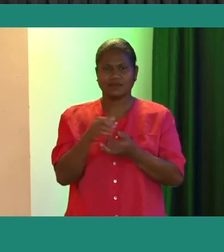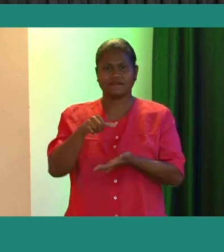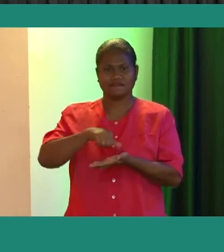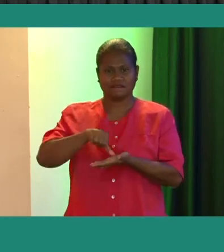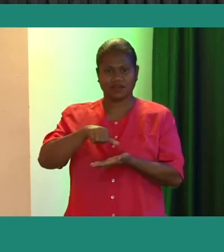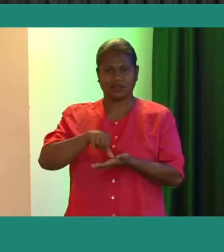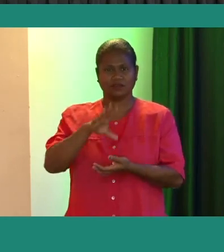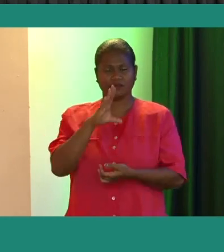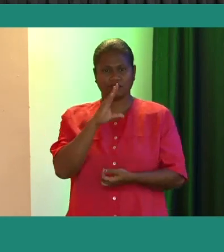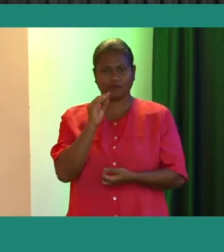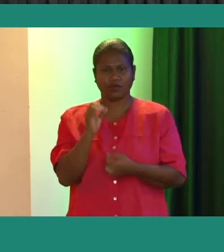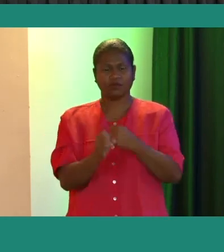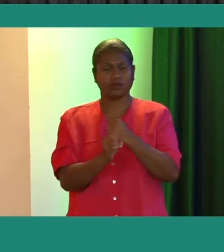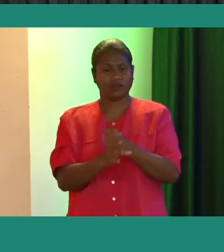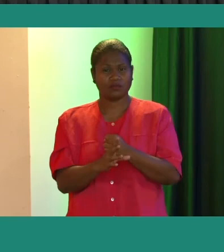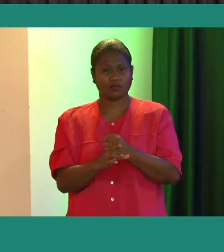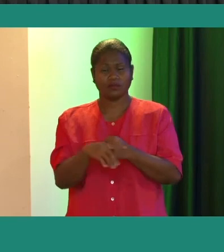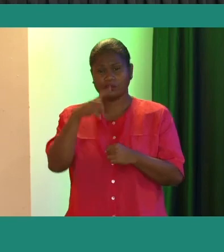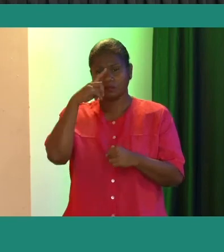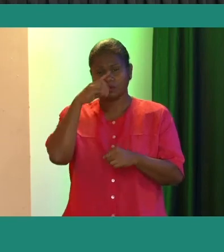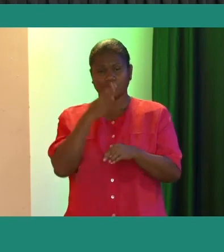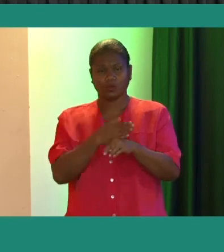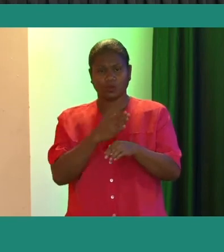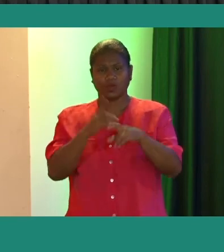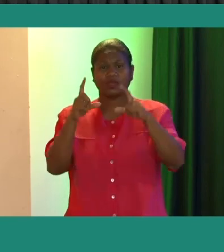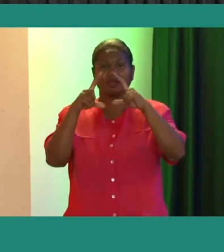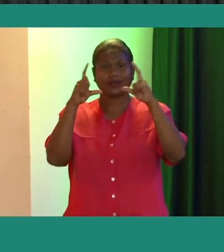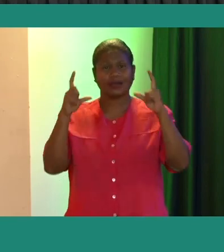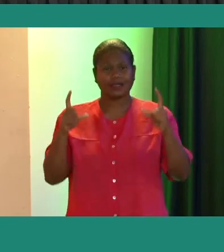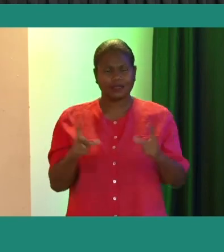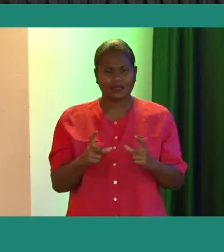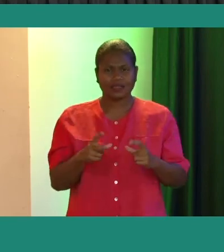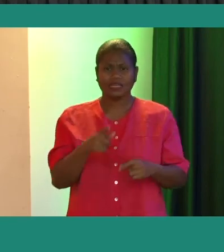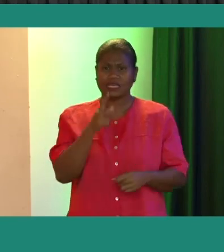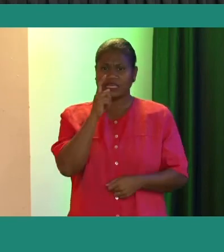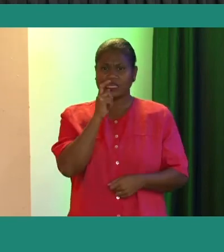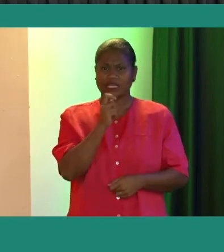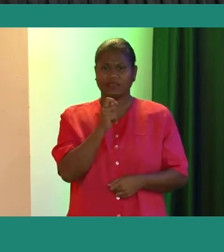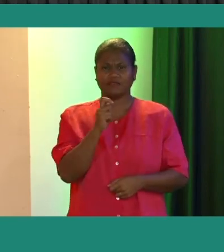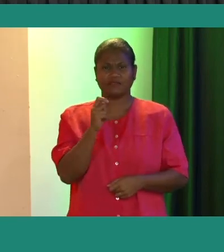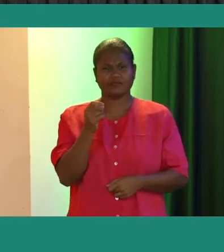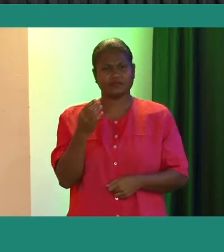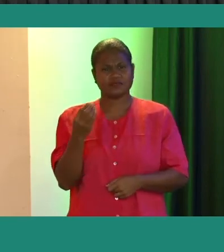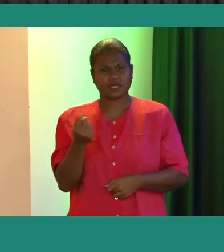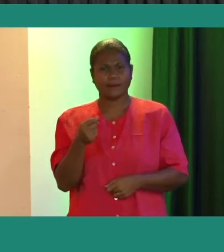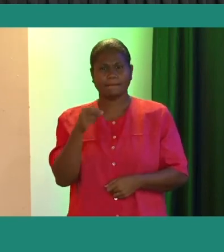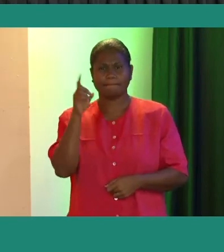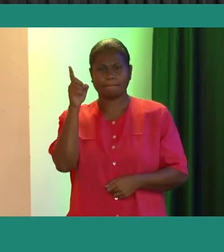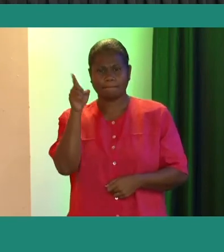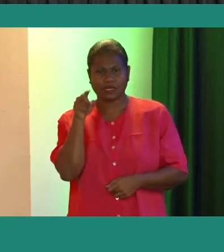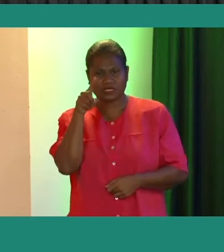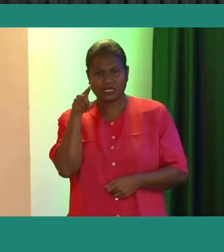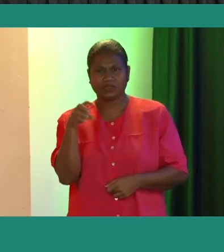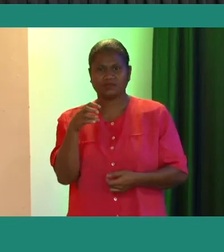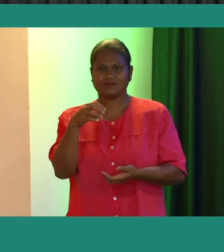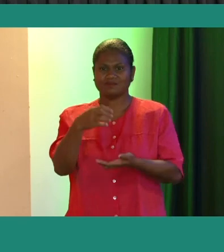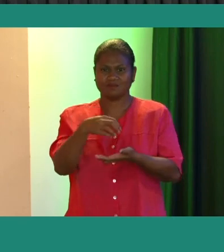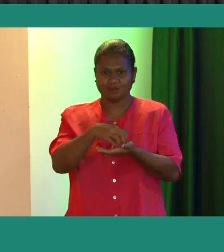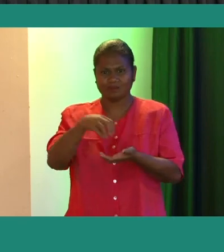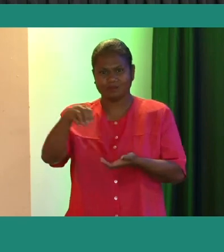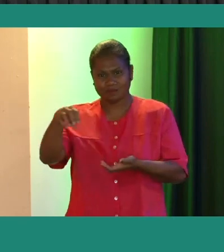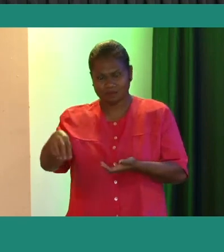government. Staff from Kalan Services would like to know if there is a certain percentage of funding allocated for